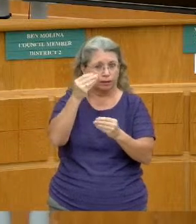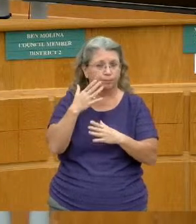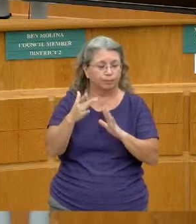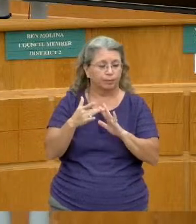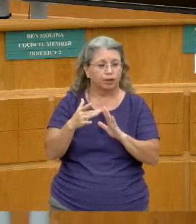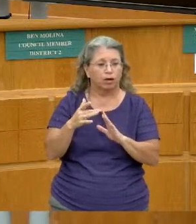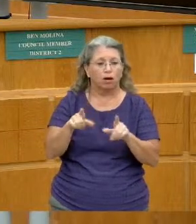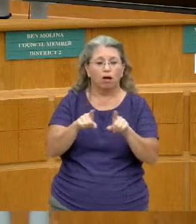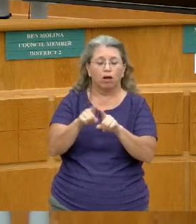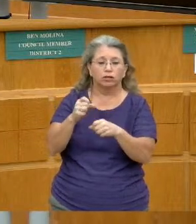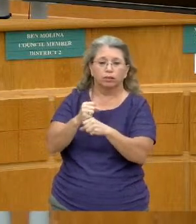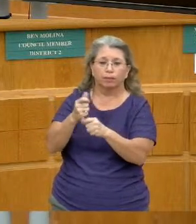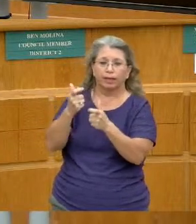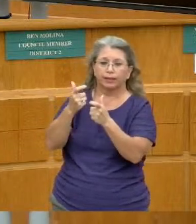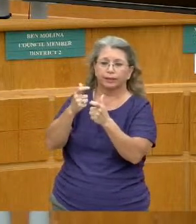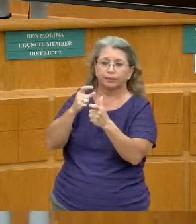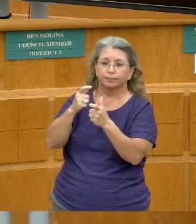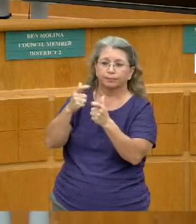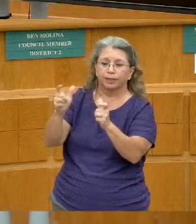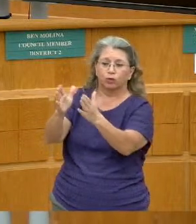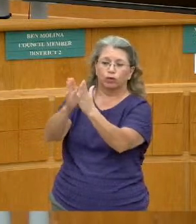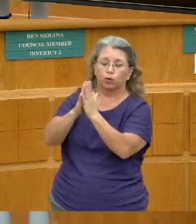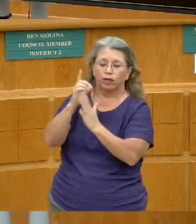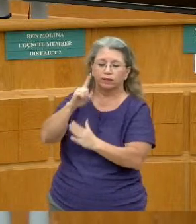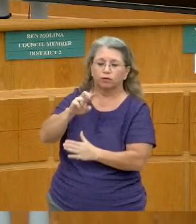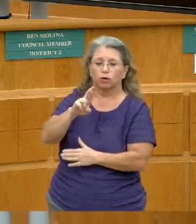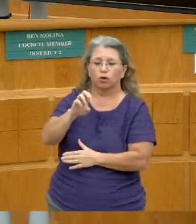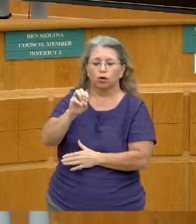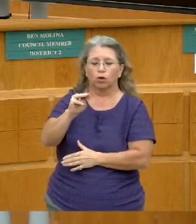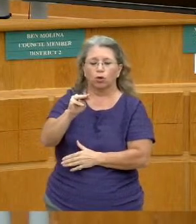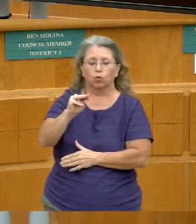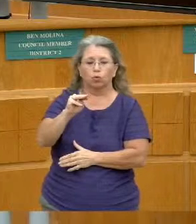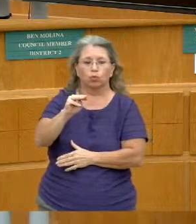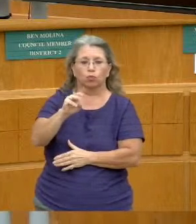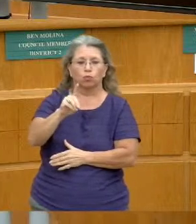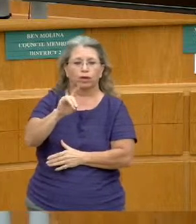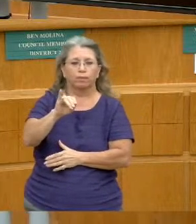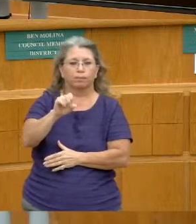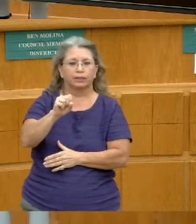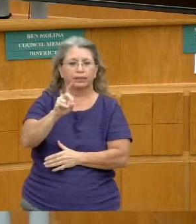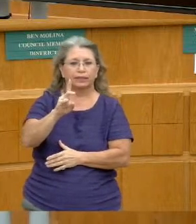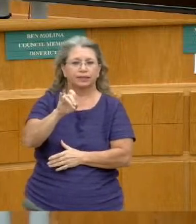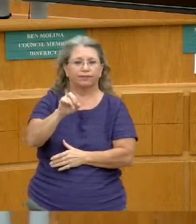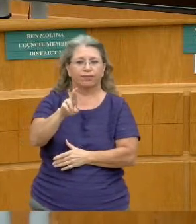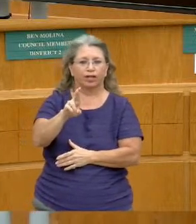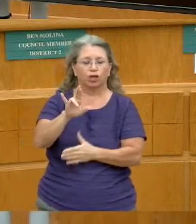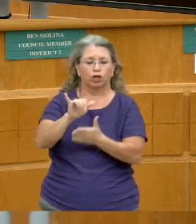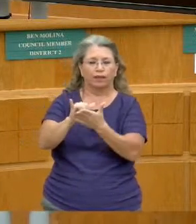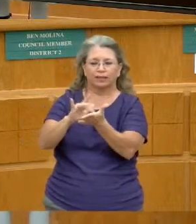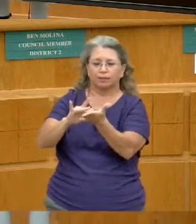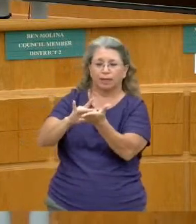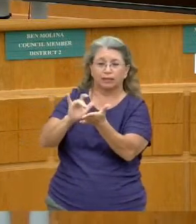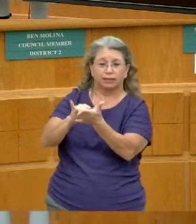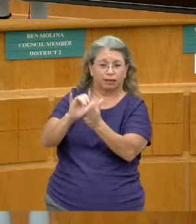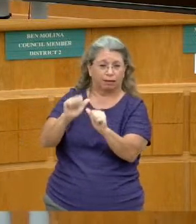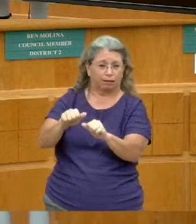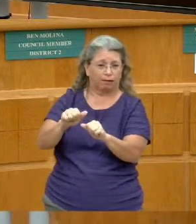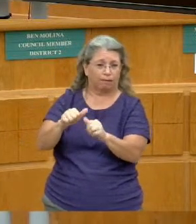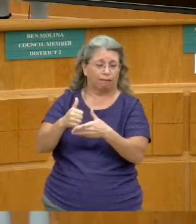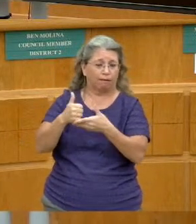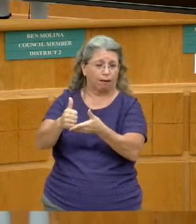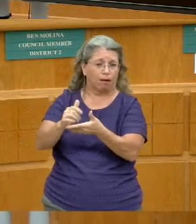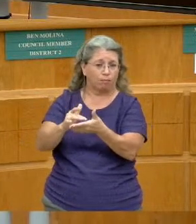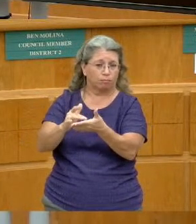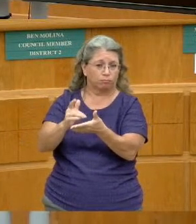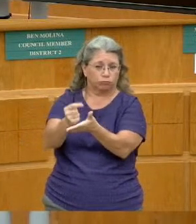request for remdesivir. That's the medication that can also be very helpful in the treatment of patients. So Nueces County